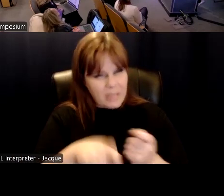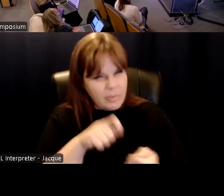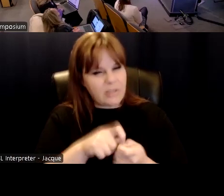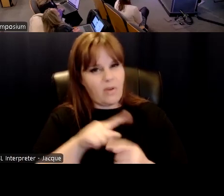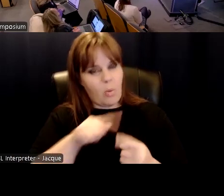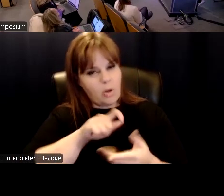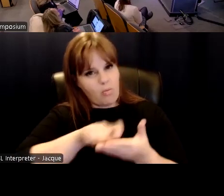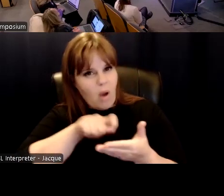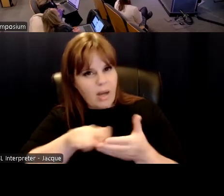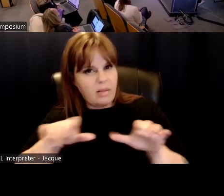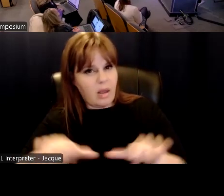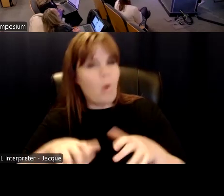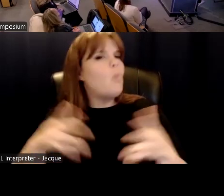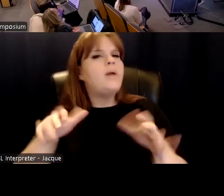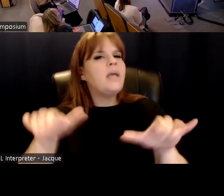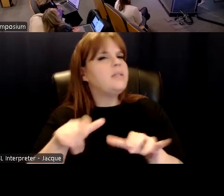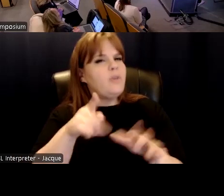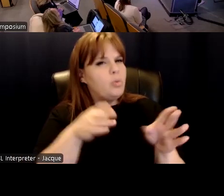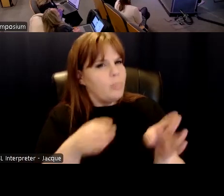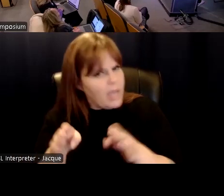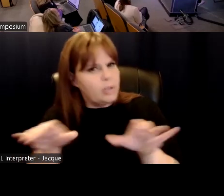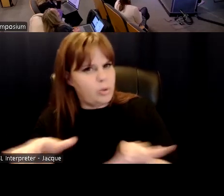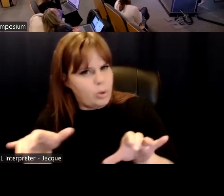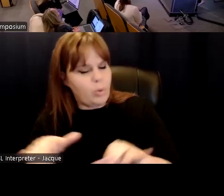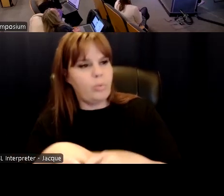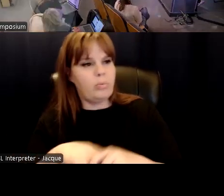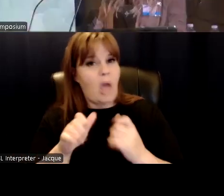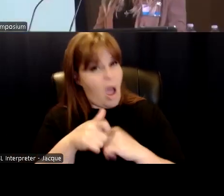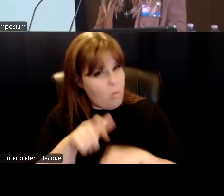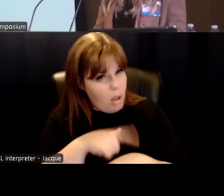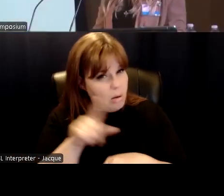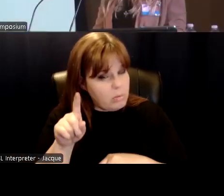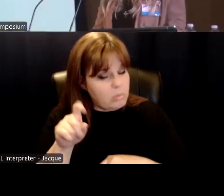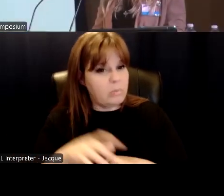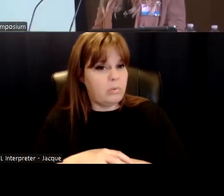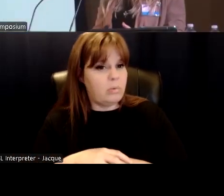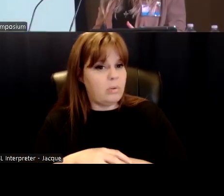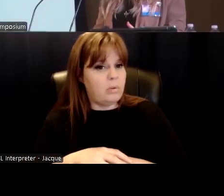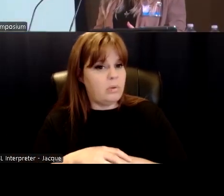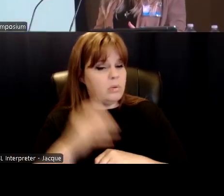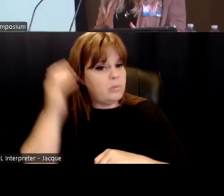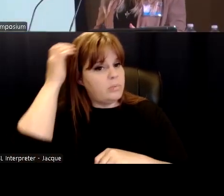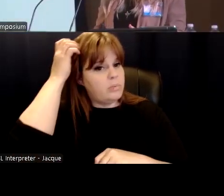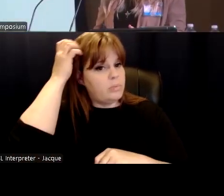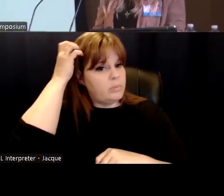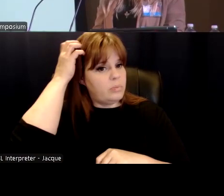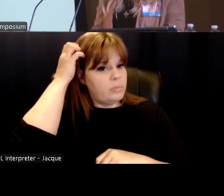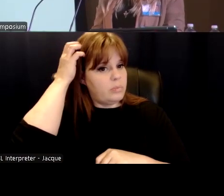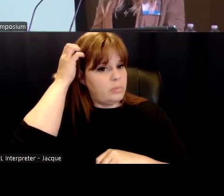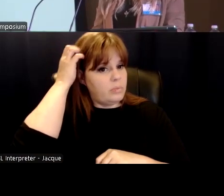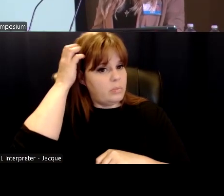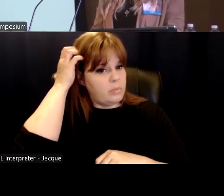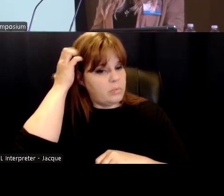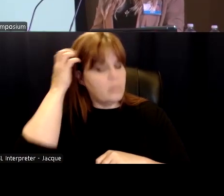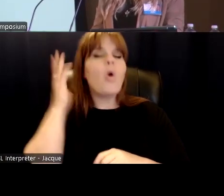is the activity that you plan on doing? For how long will you be doing it? And will you incorporate breaks along the